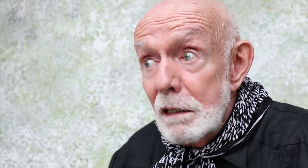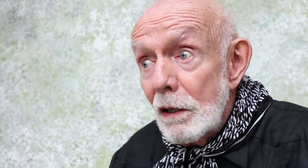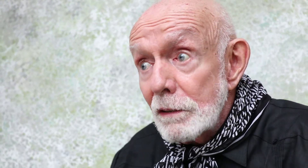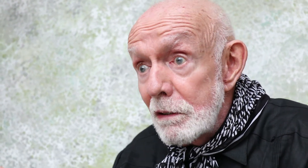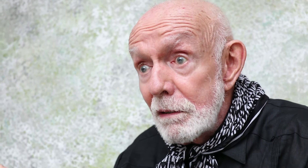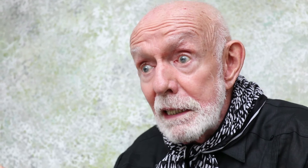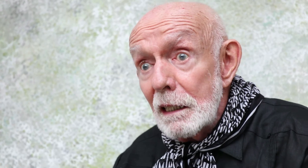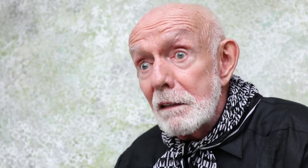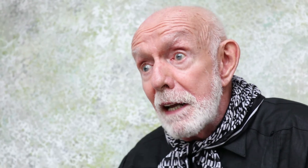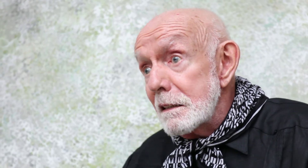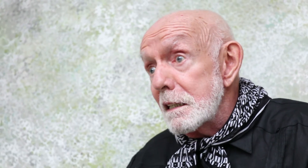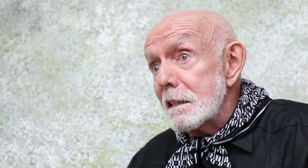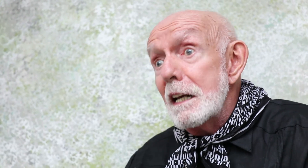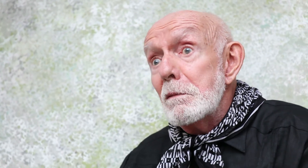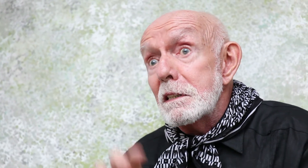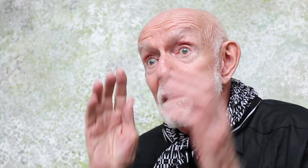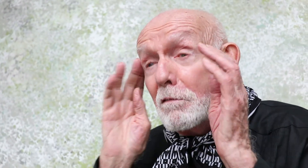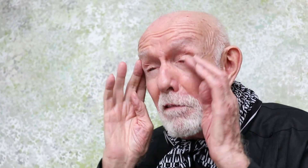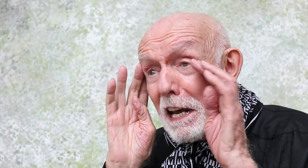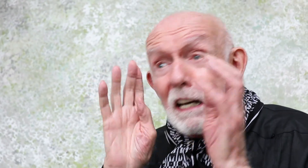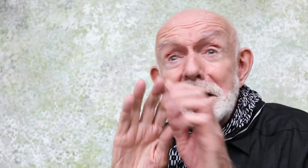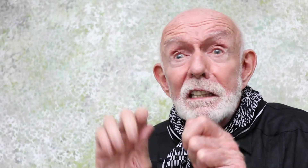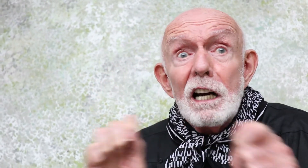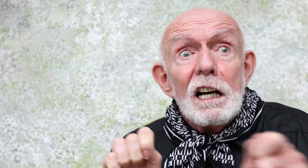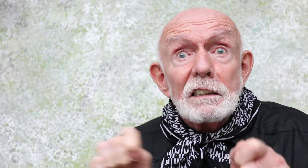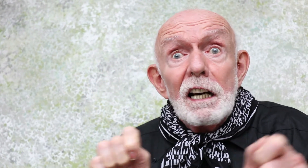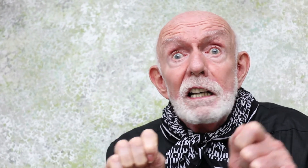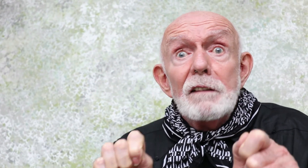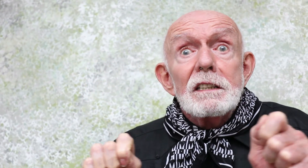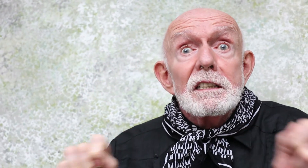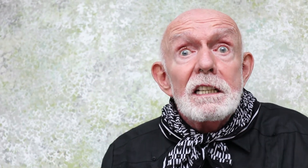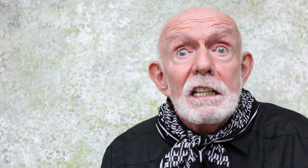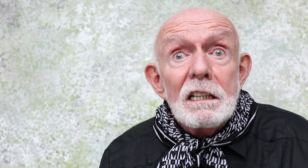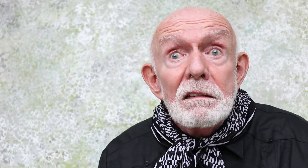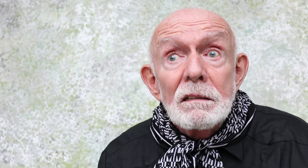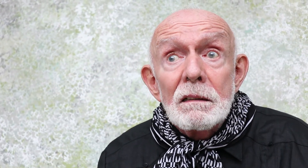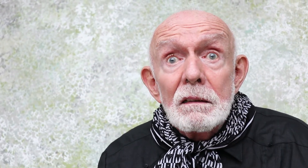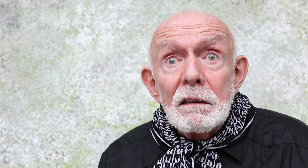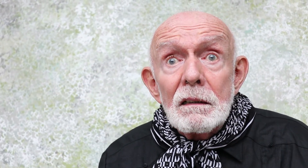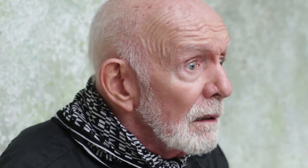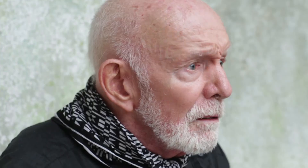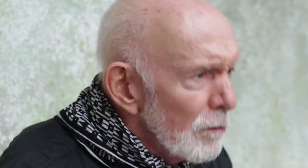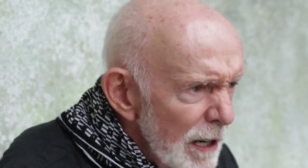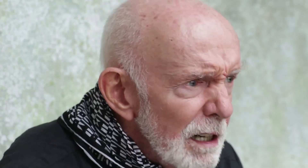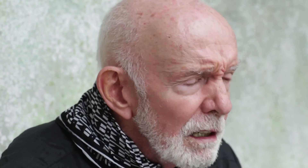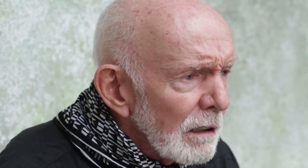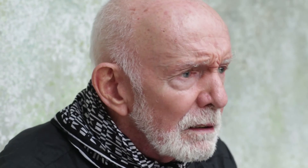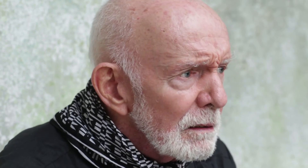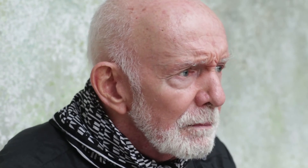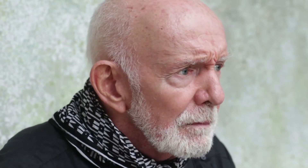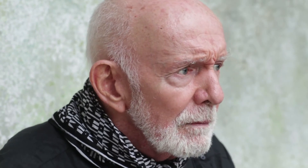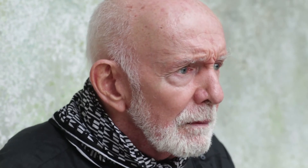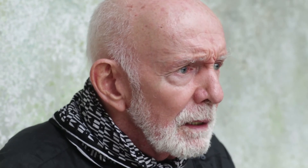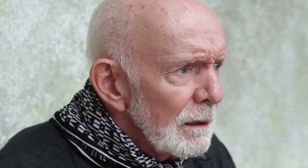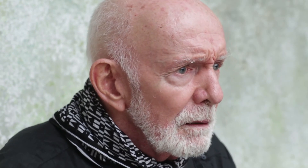Spain, not knowing that the fancy sailor was the realest art I'd ever seen.